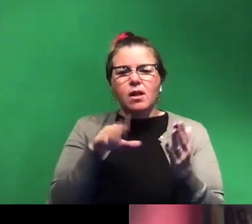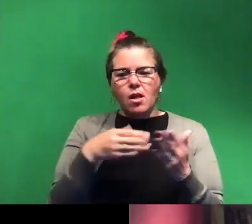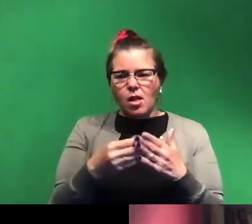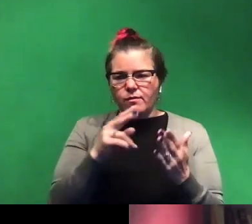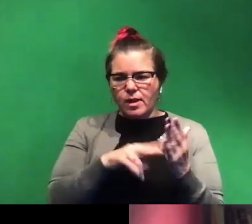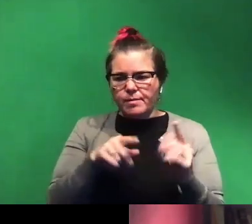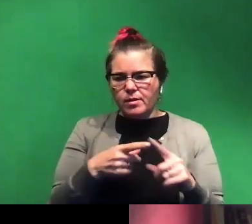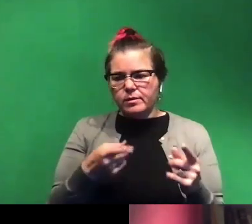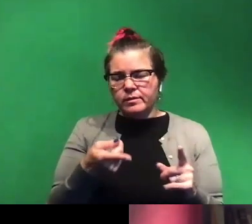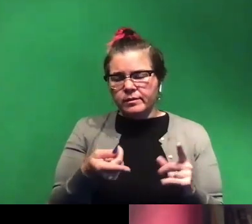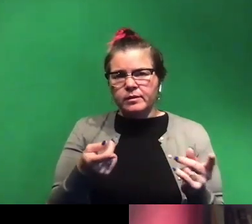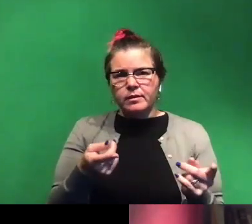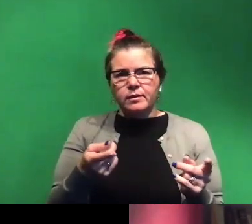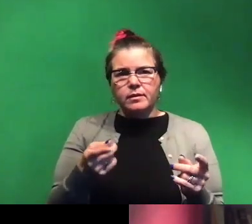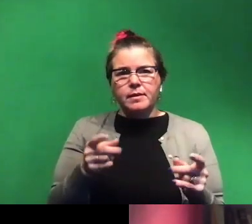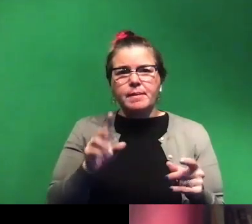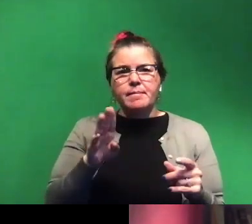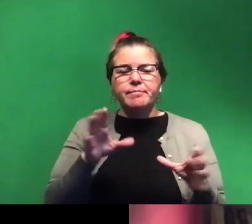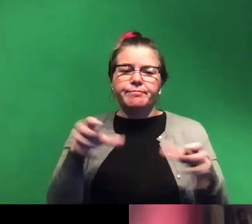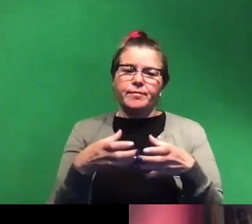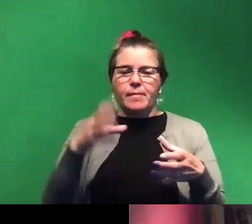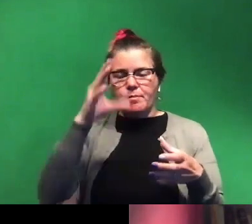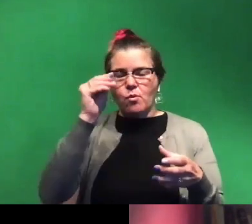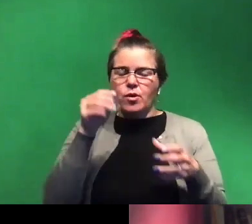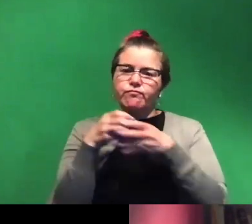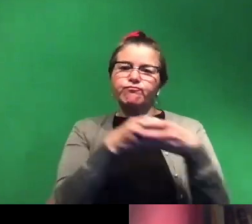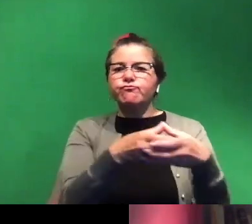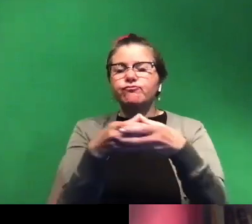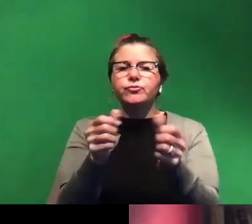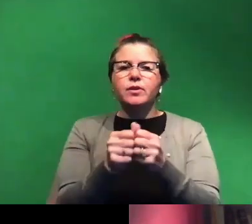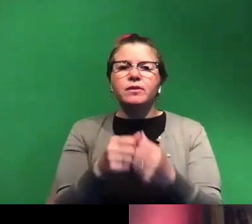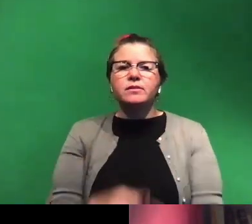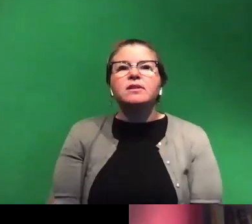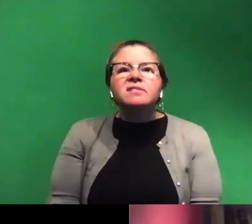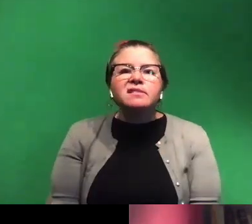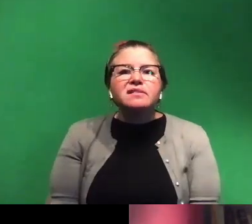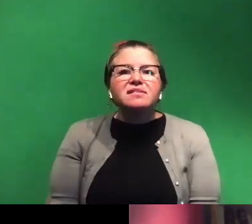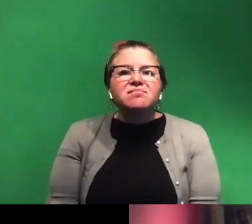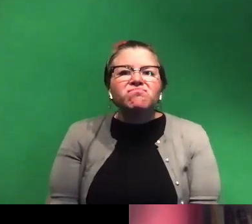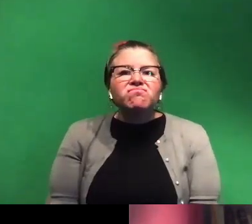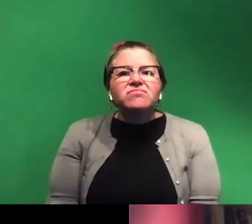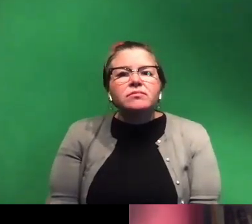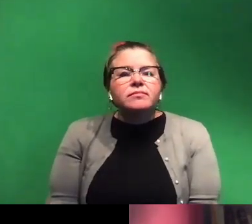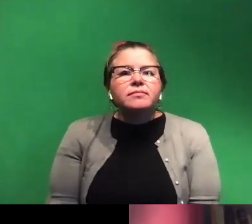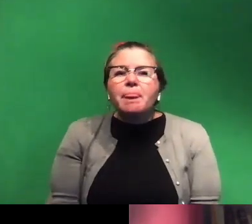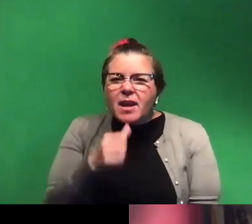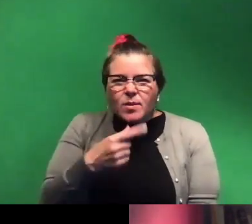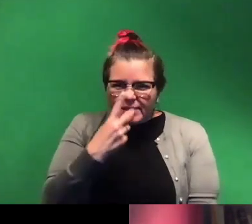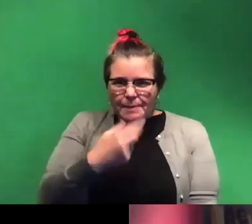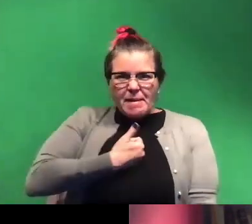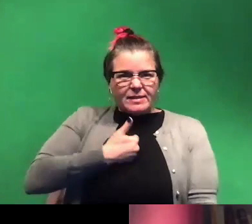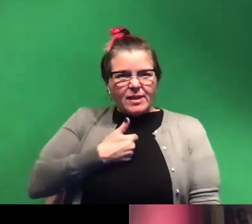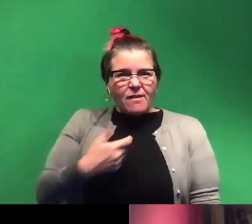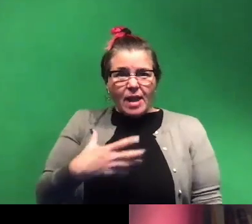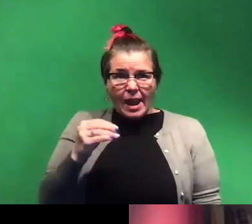this band of boys that were going out together, and I was just like I don't see myself in this, and I'm a